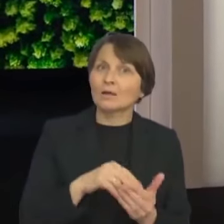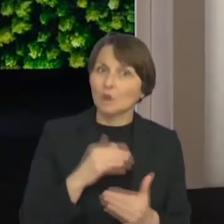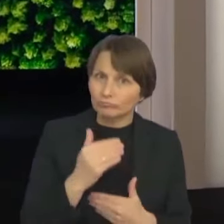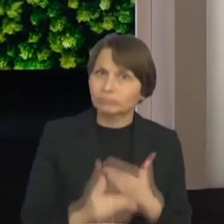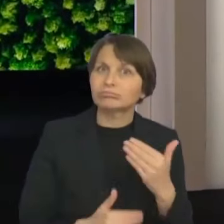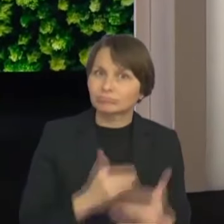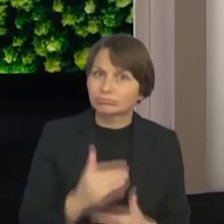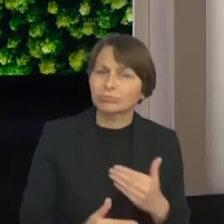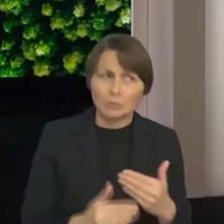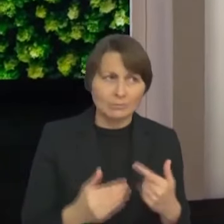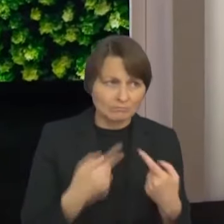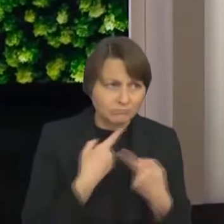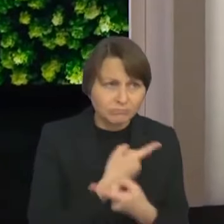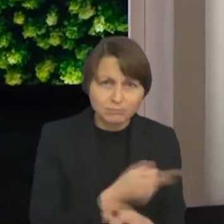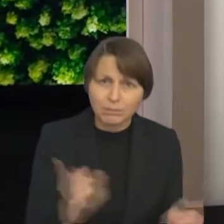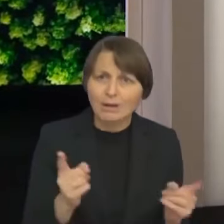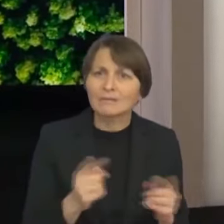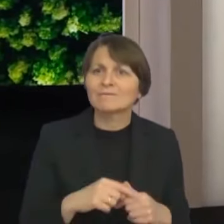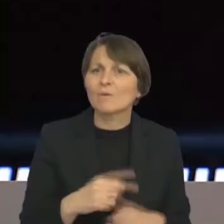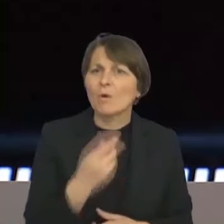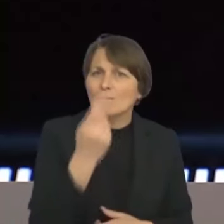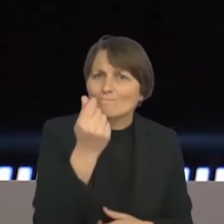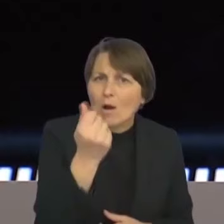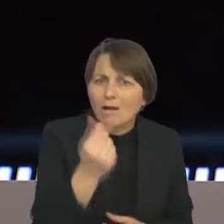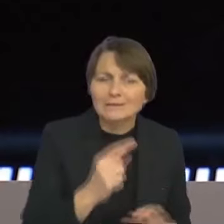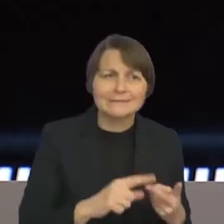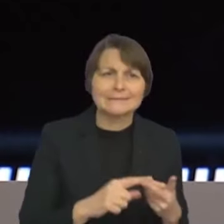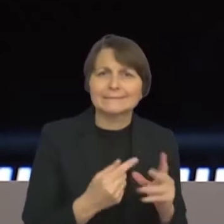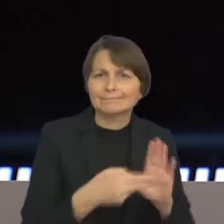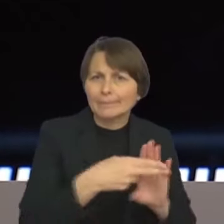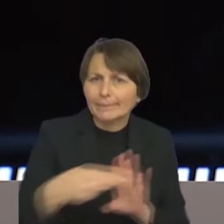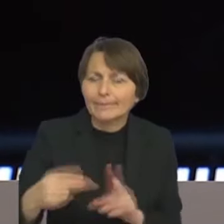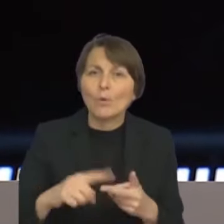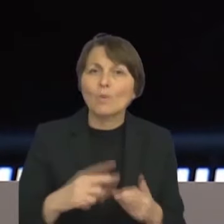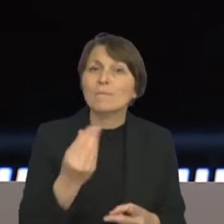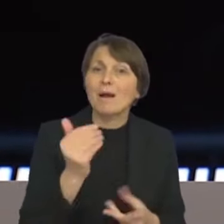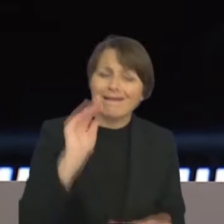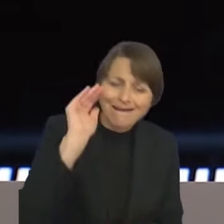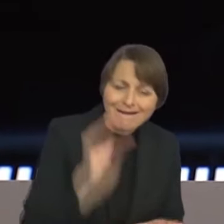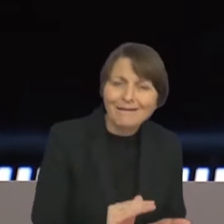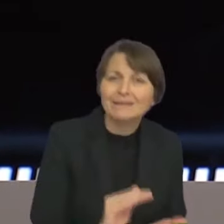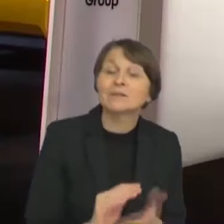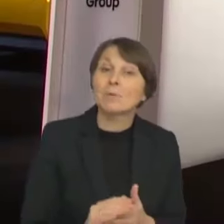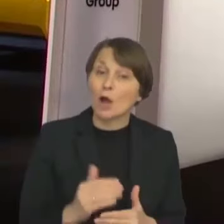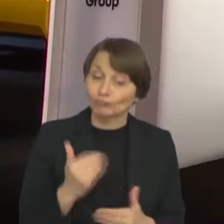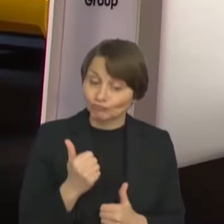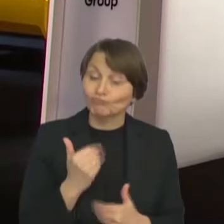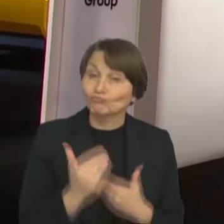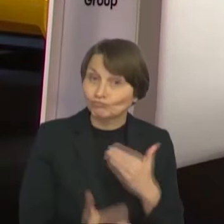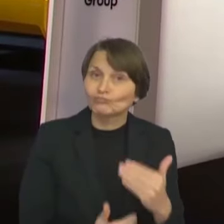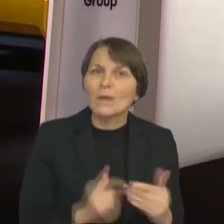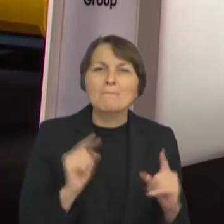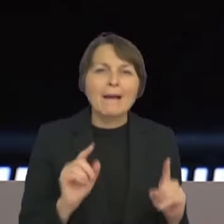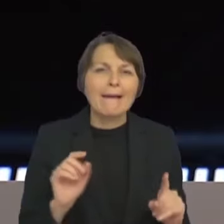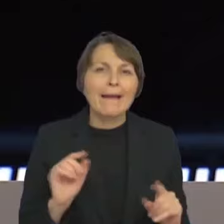publicly for pricing, for cutting costs, all of this. We are doing well, but external factors mean that we have